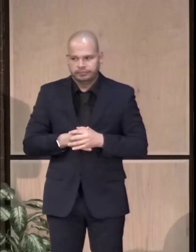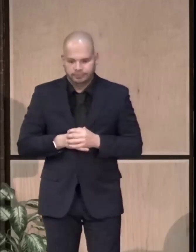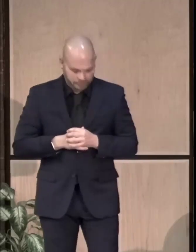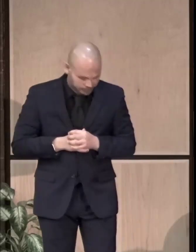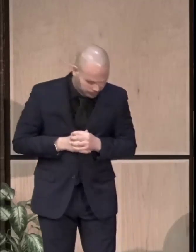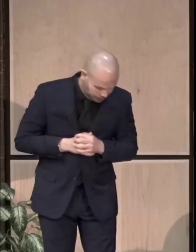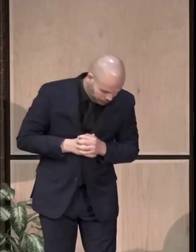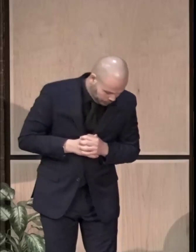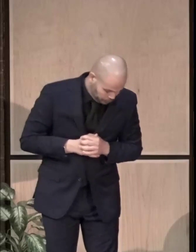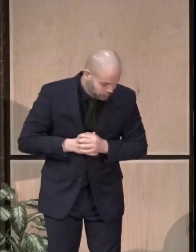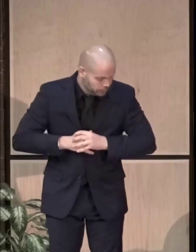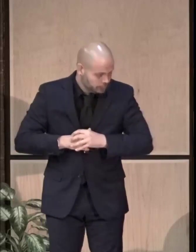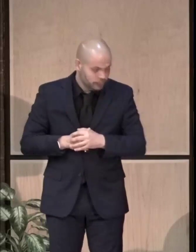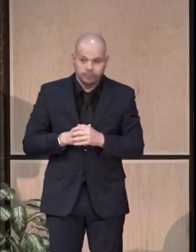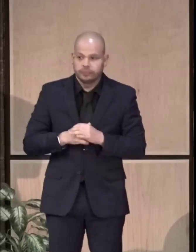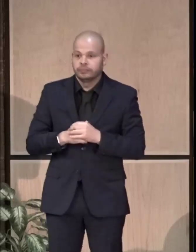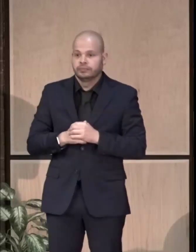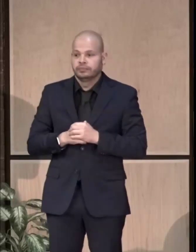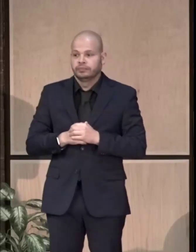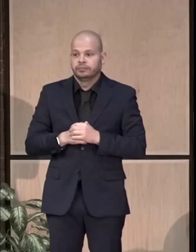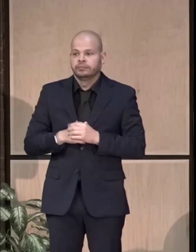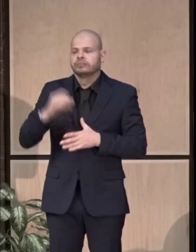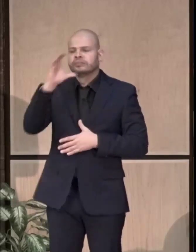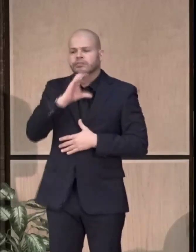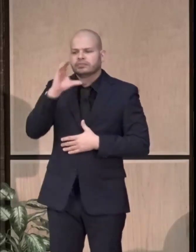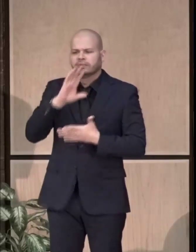Oh, I'm sorry. Yeah. Do you have document three?